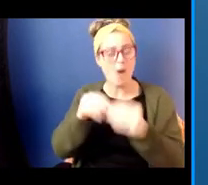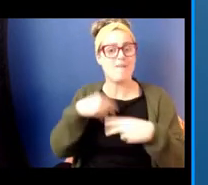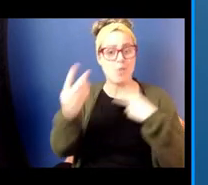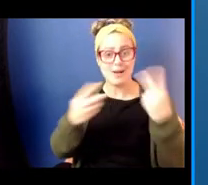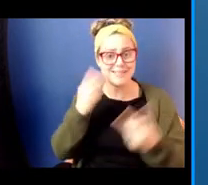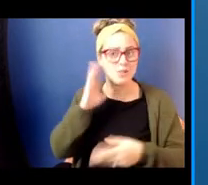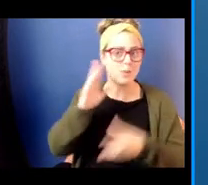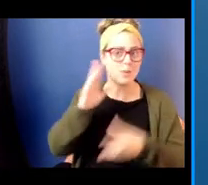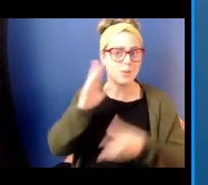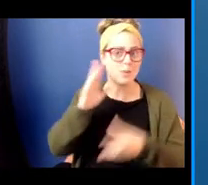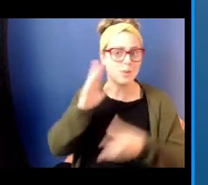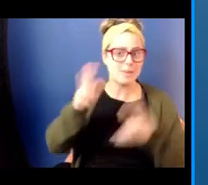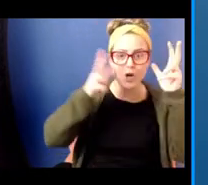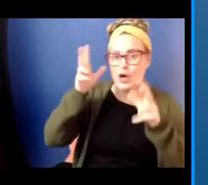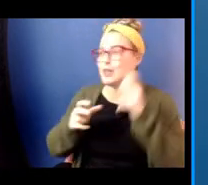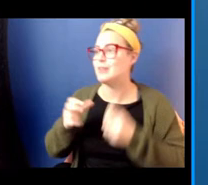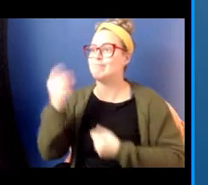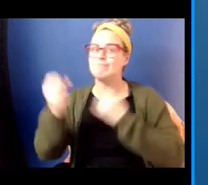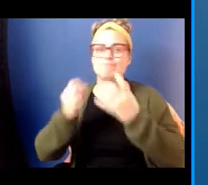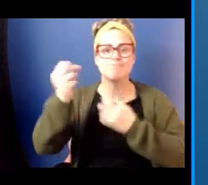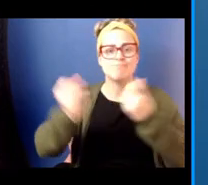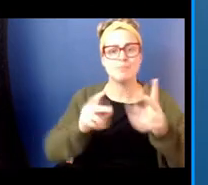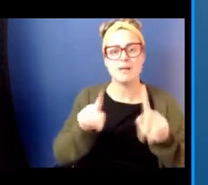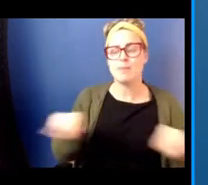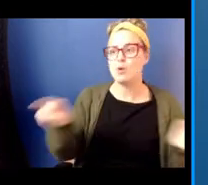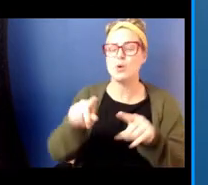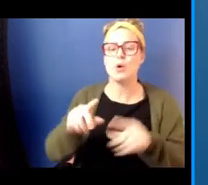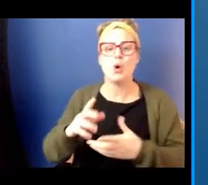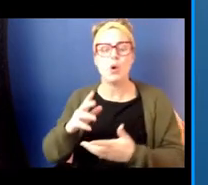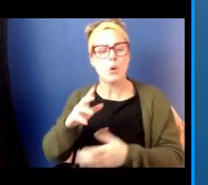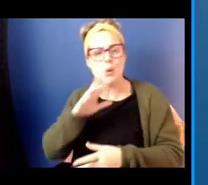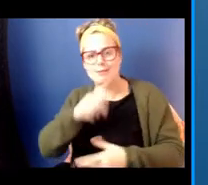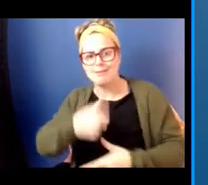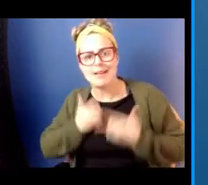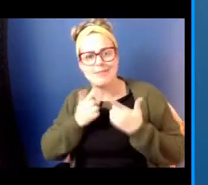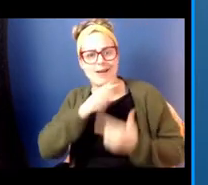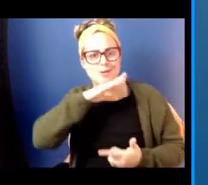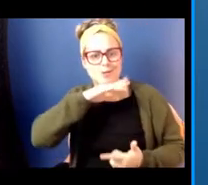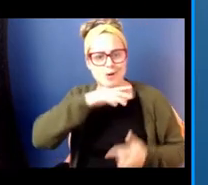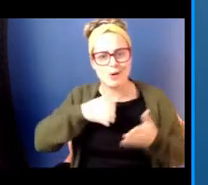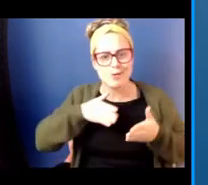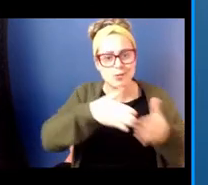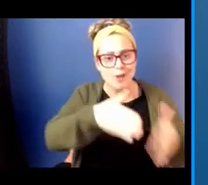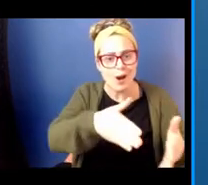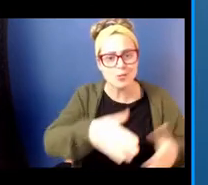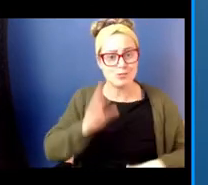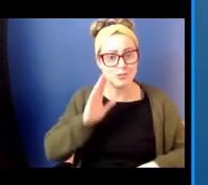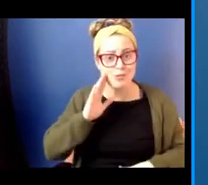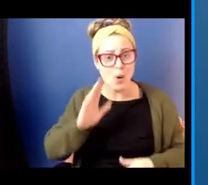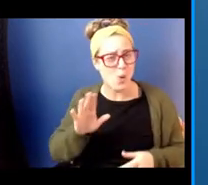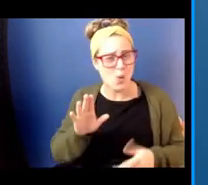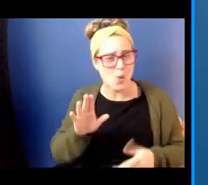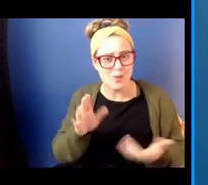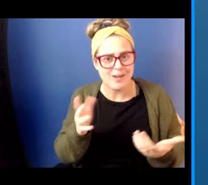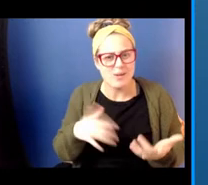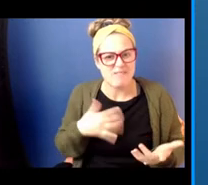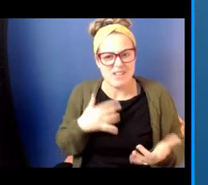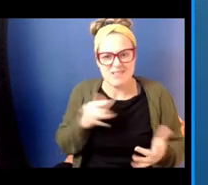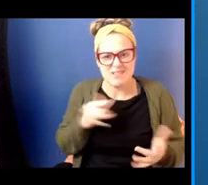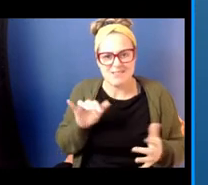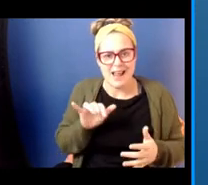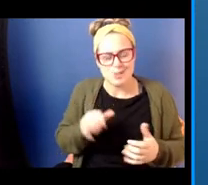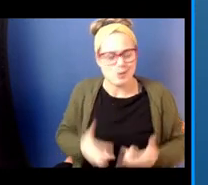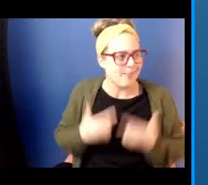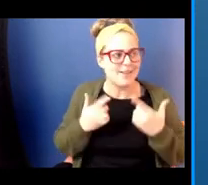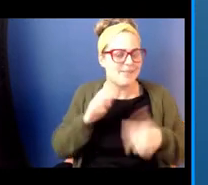people who live on dirt roads do you know what it's like to live on a dirt road do you know what it's like to try